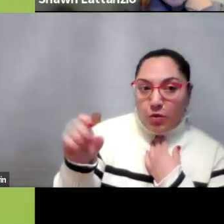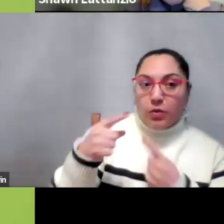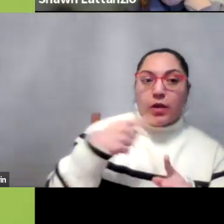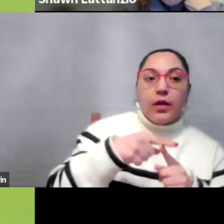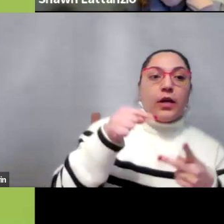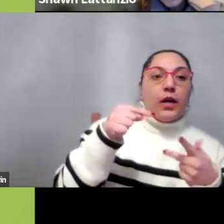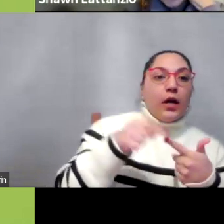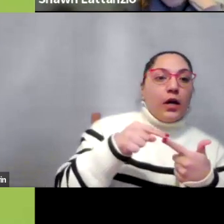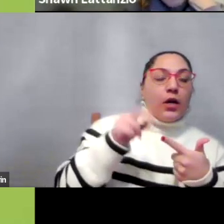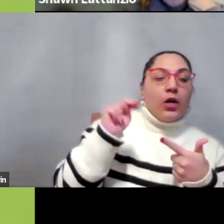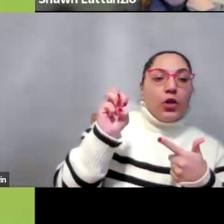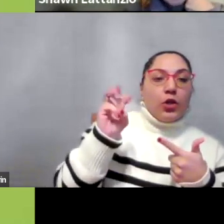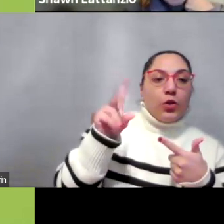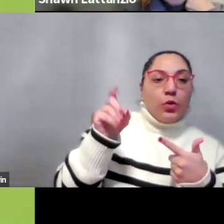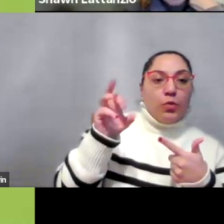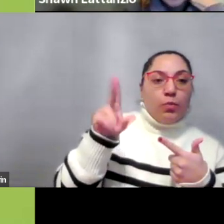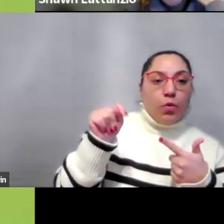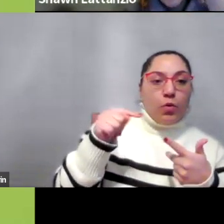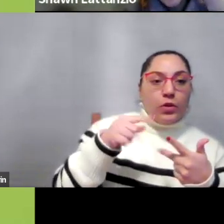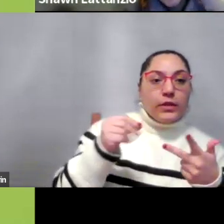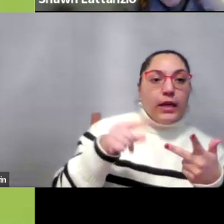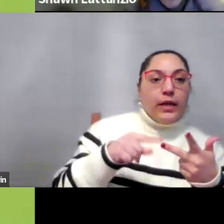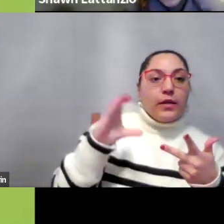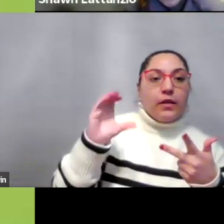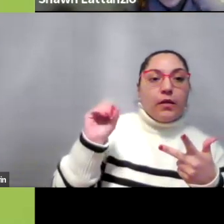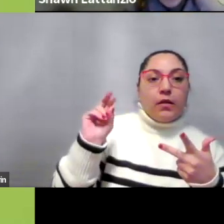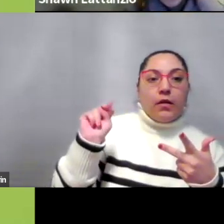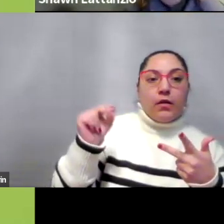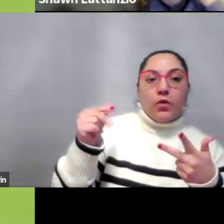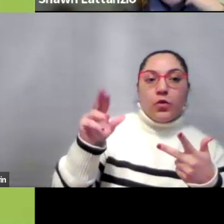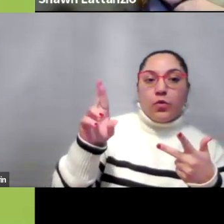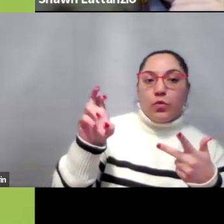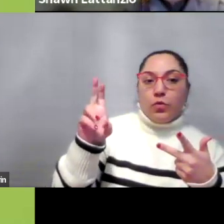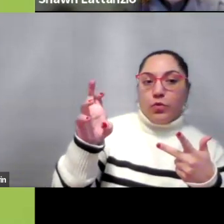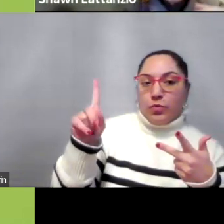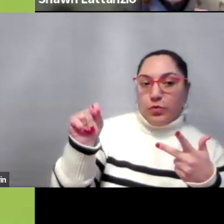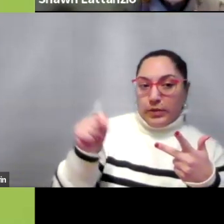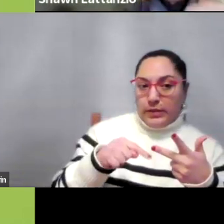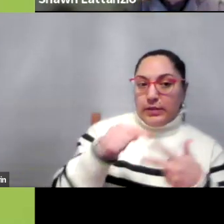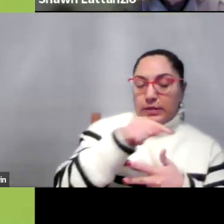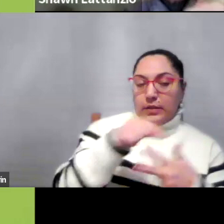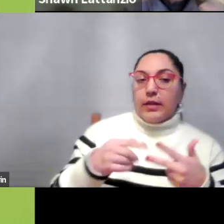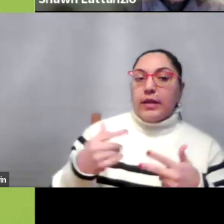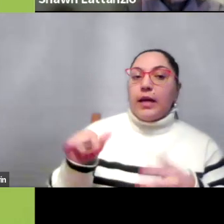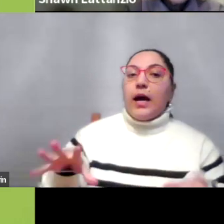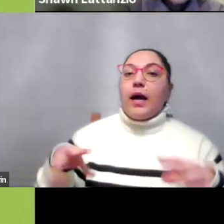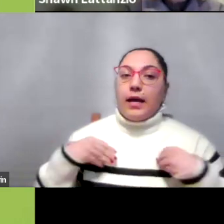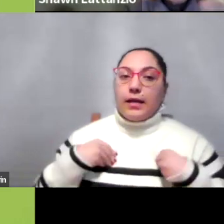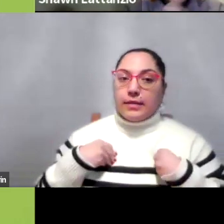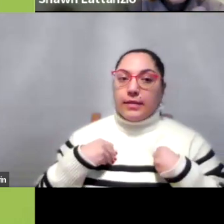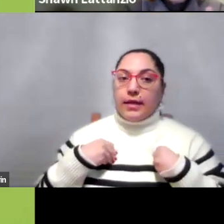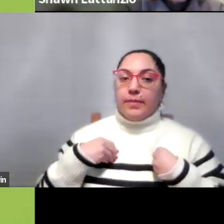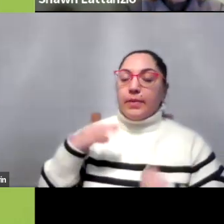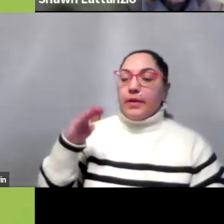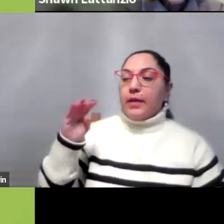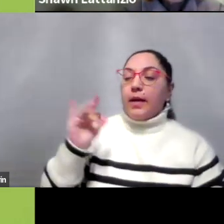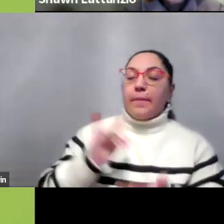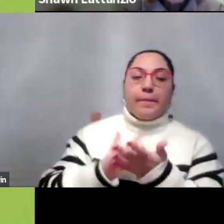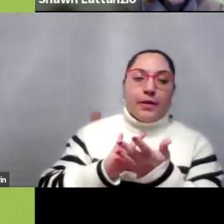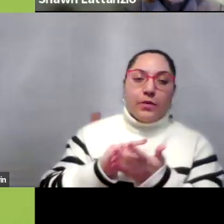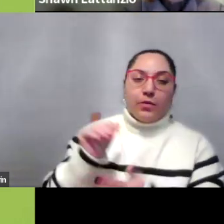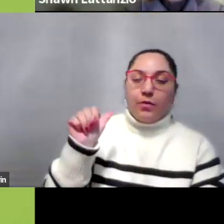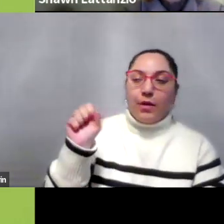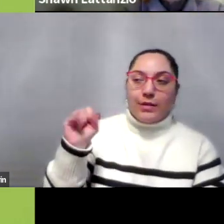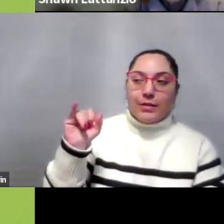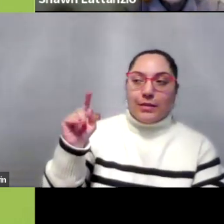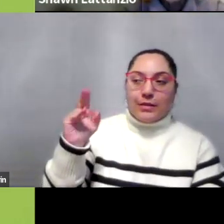insurance. Congruent does take medical assistance now. So you can see, when I say Medicaid medical assistance, it's kind of the